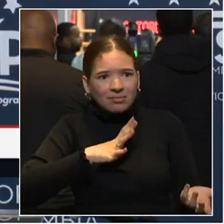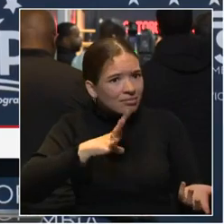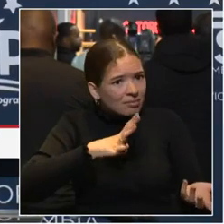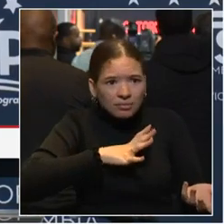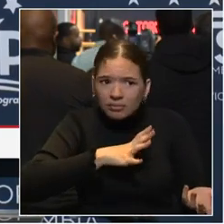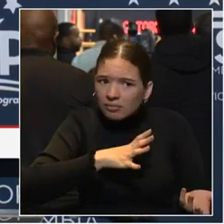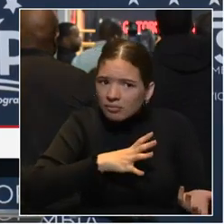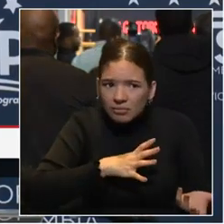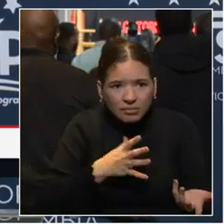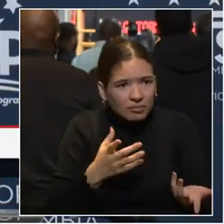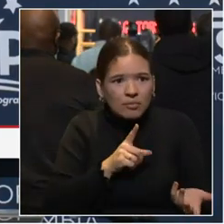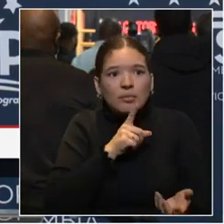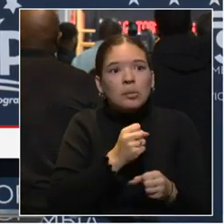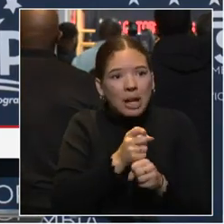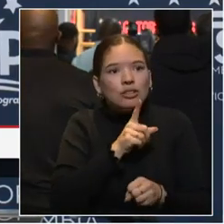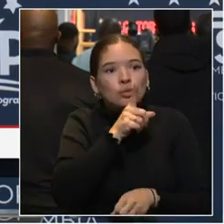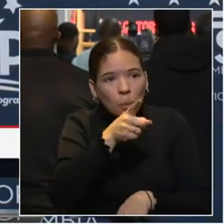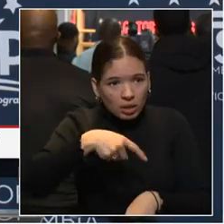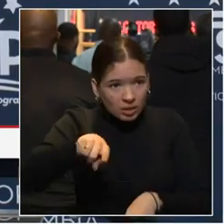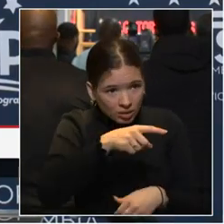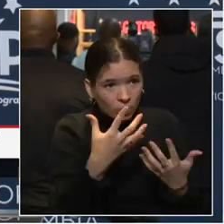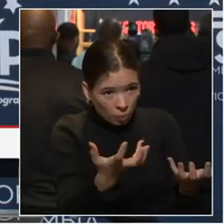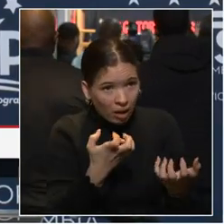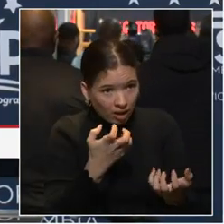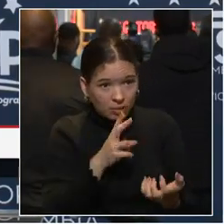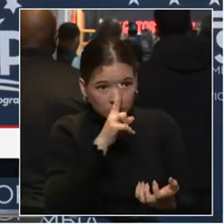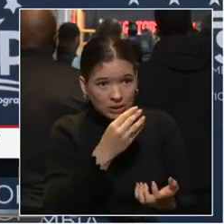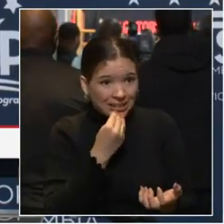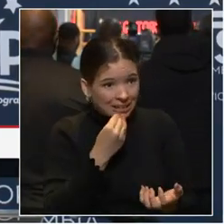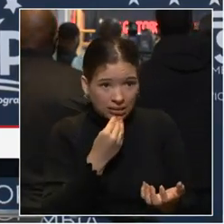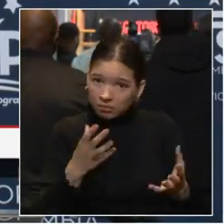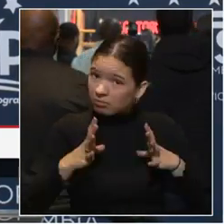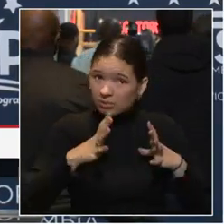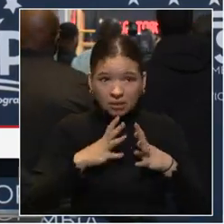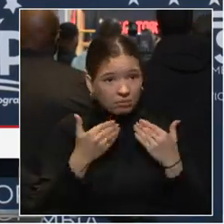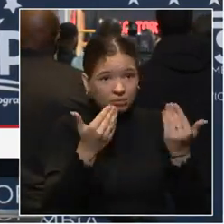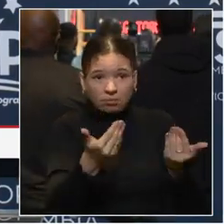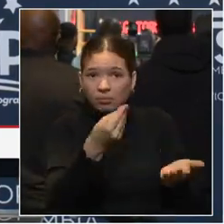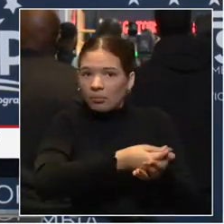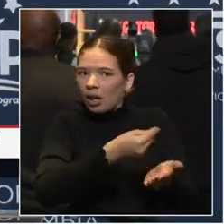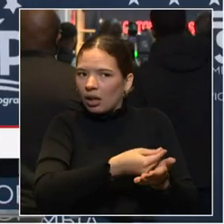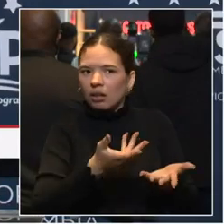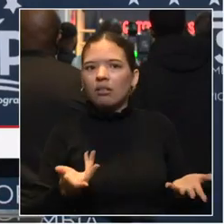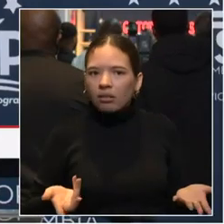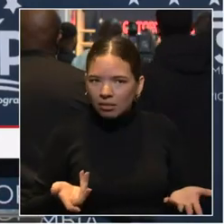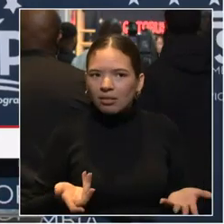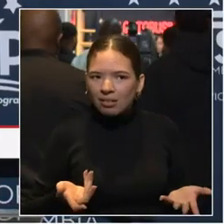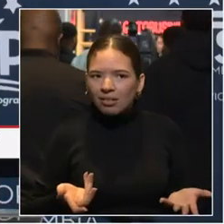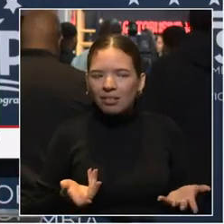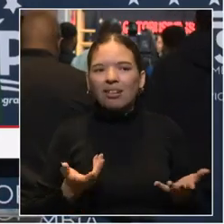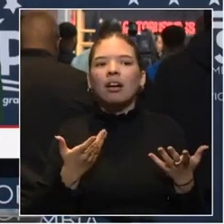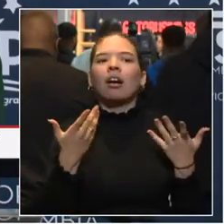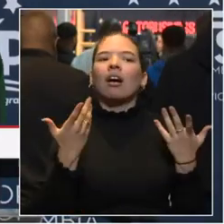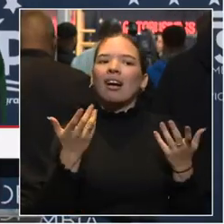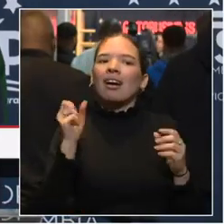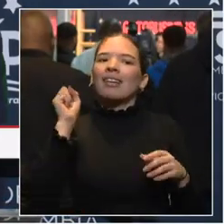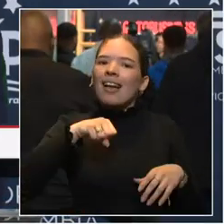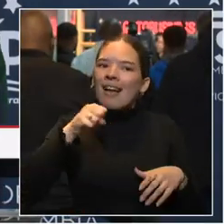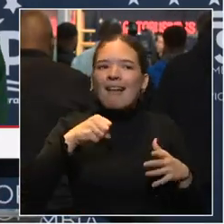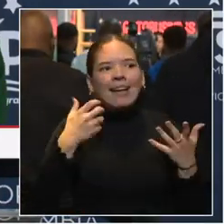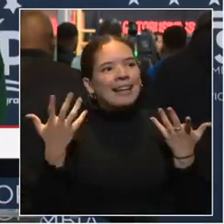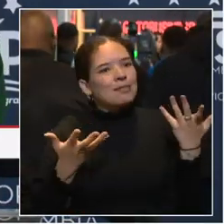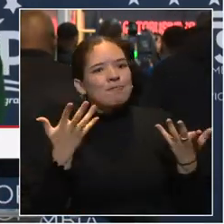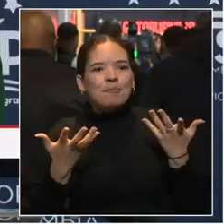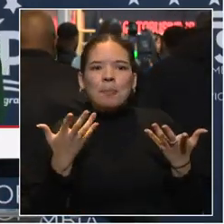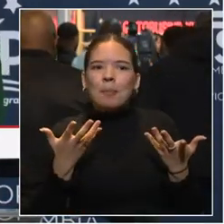Eats? Okay. So, what's that? It saves their parents. So they want, they're getting into 14 people, young